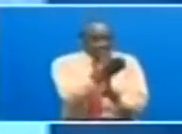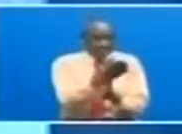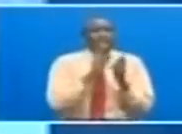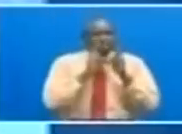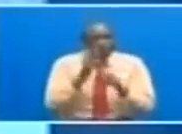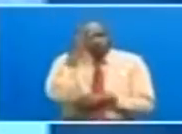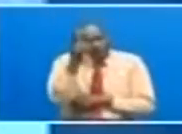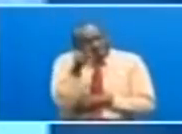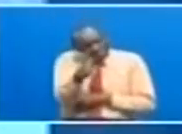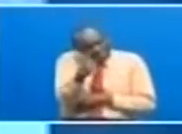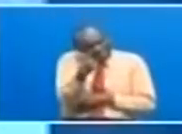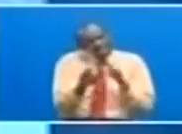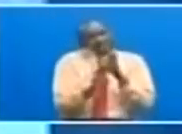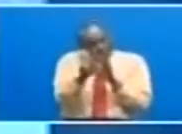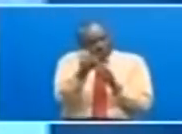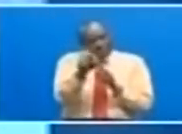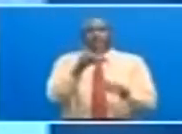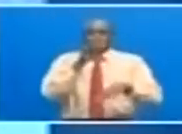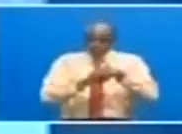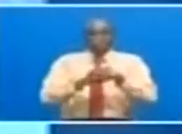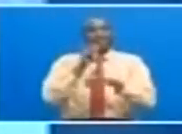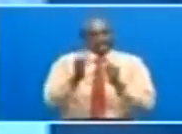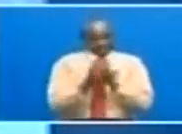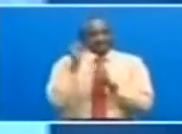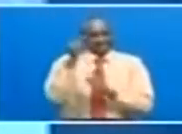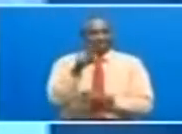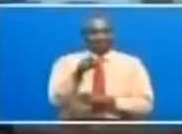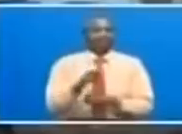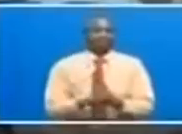on why this development is important for Kenya.